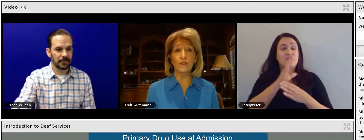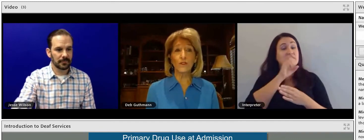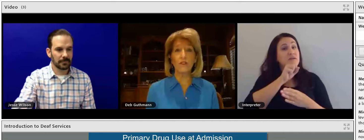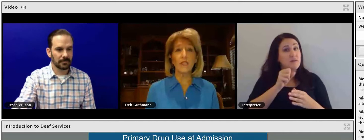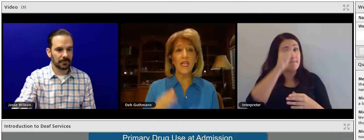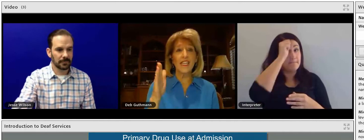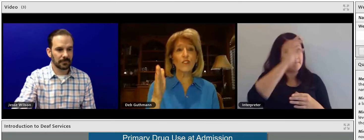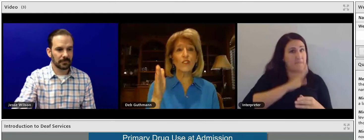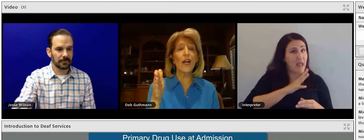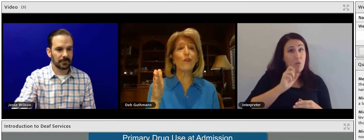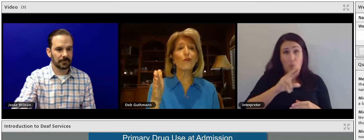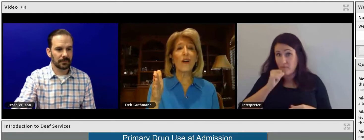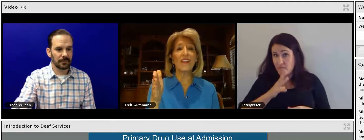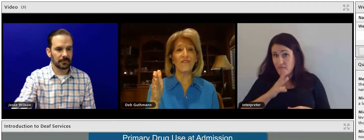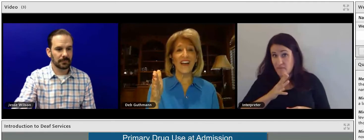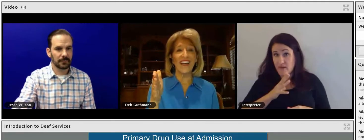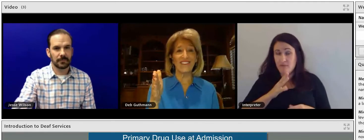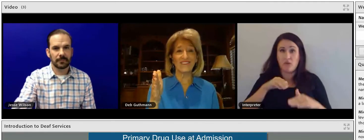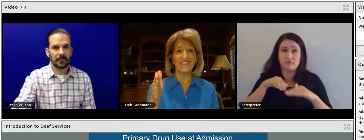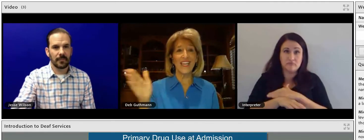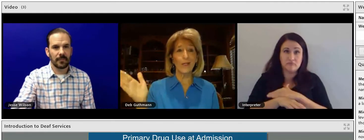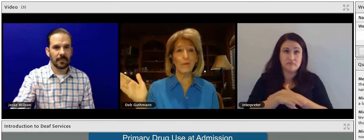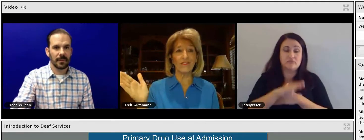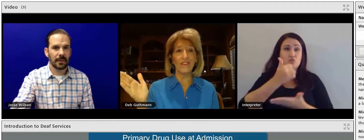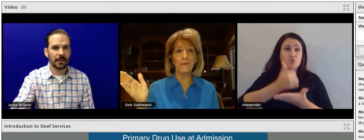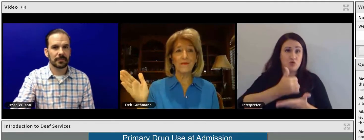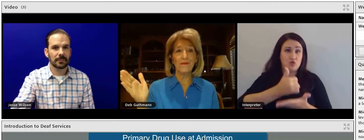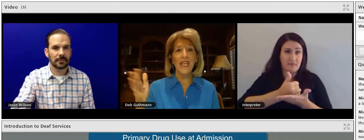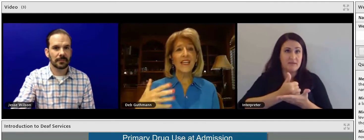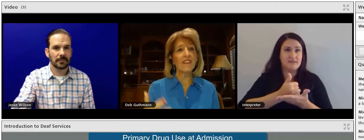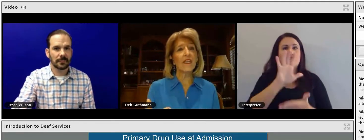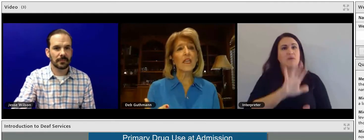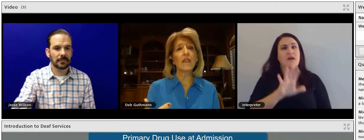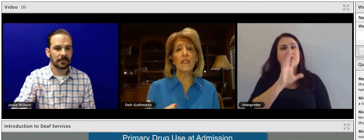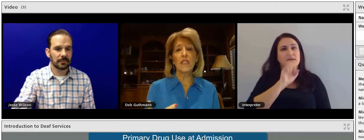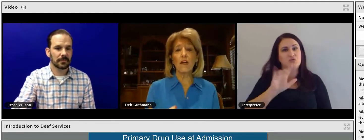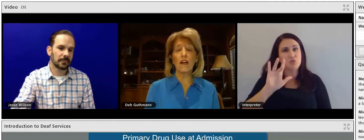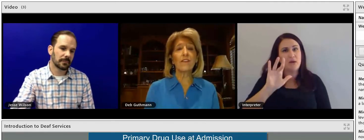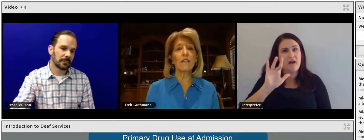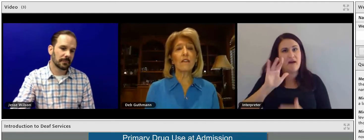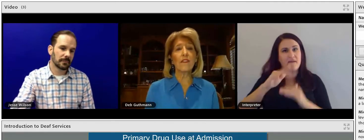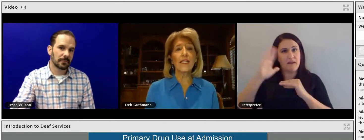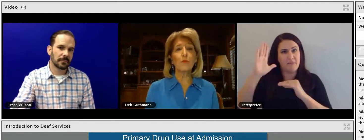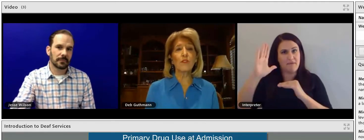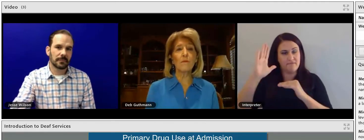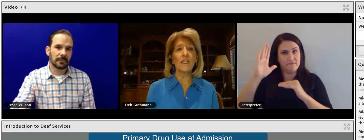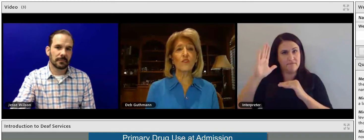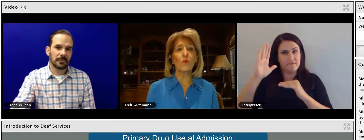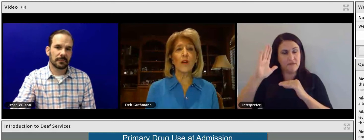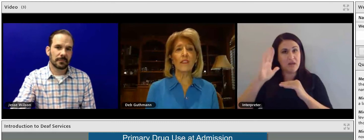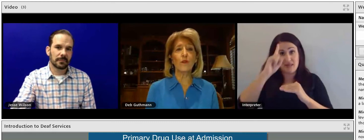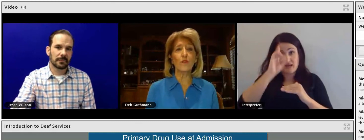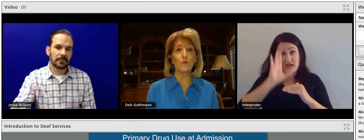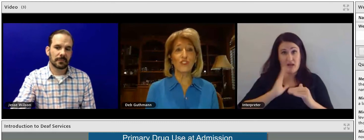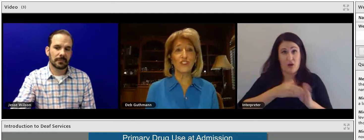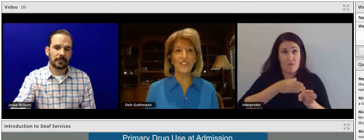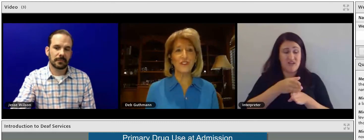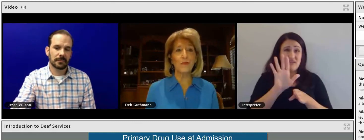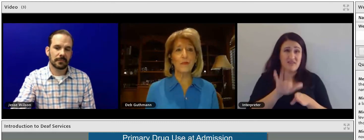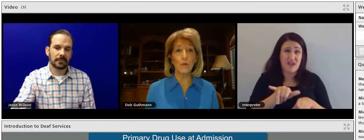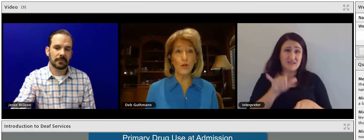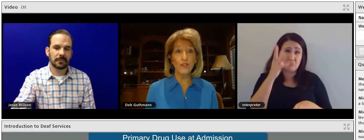or female enters treatment is around 25 and above. And I think in our field, that's pretty much